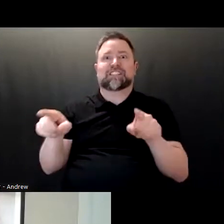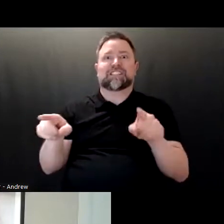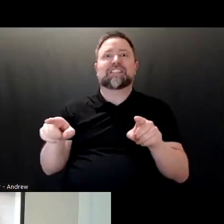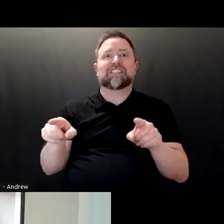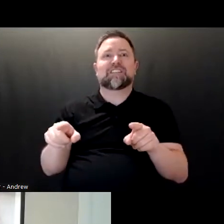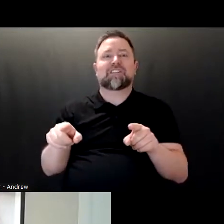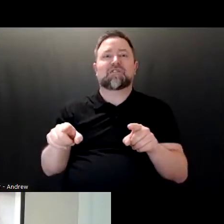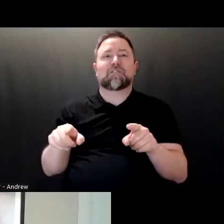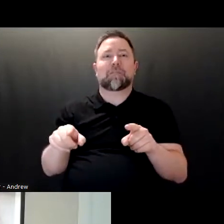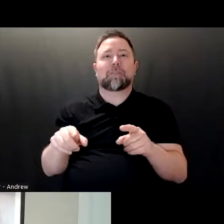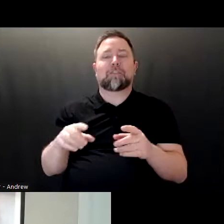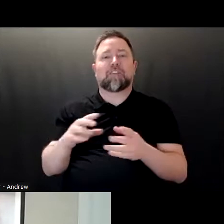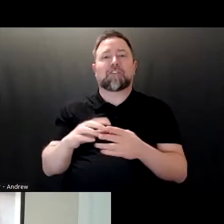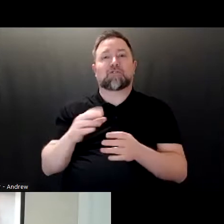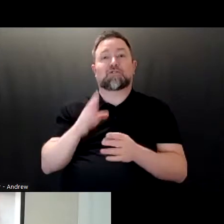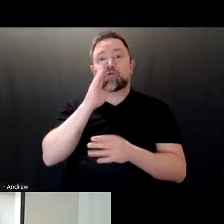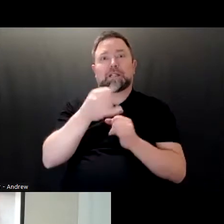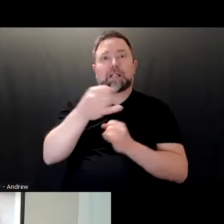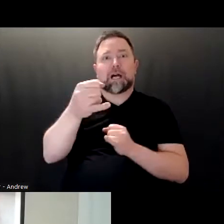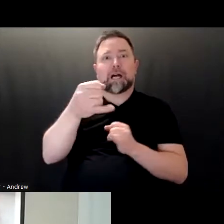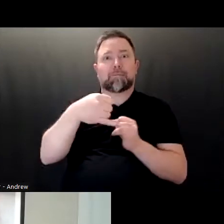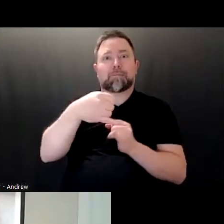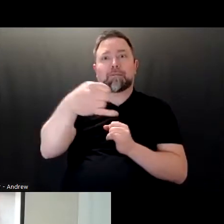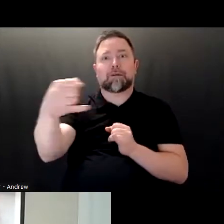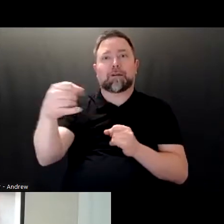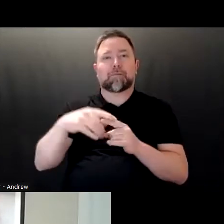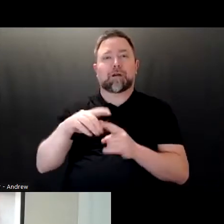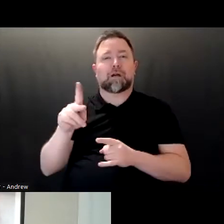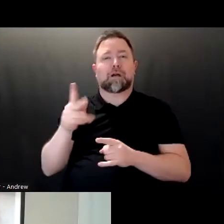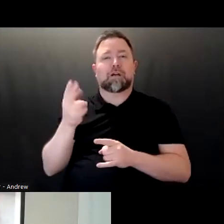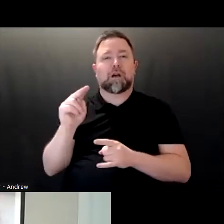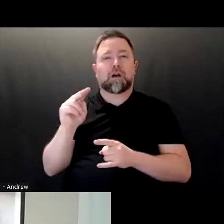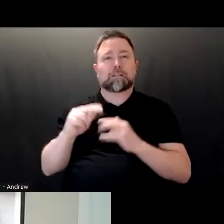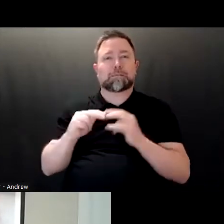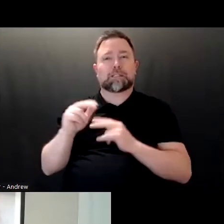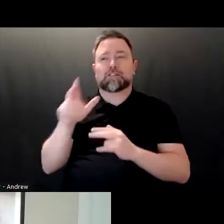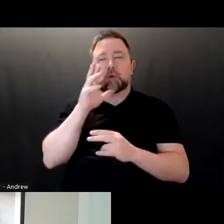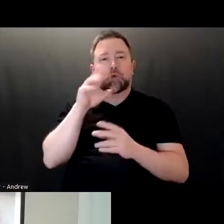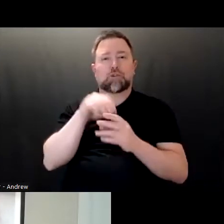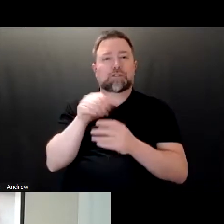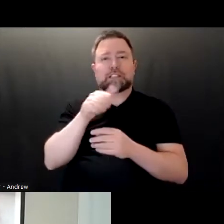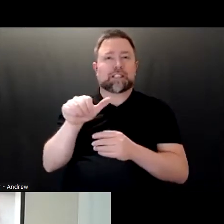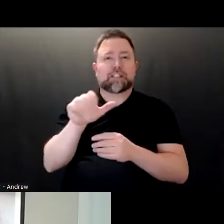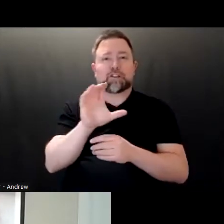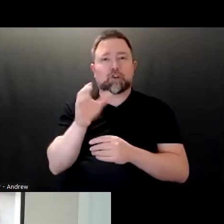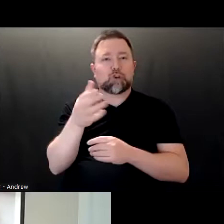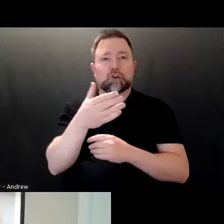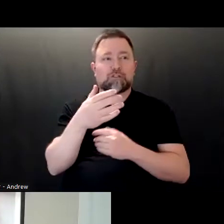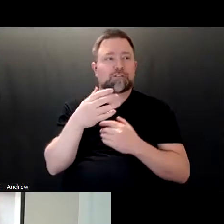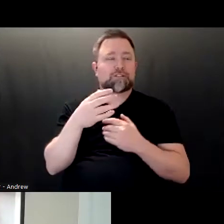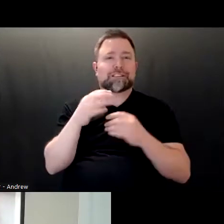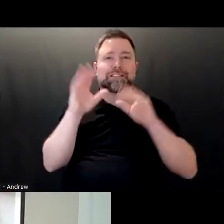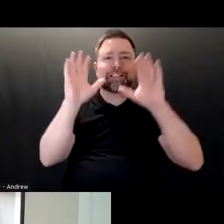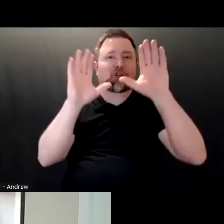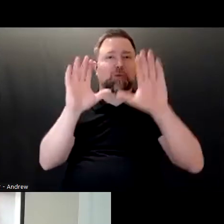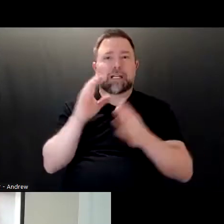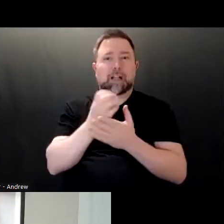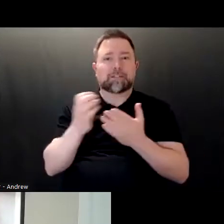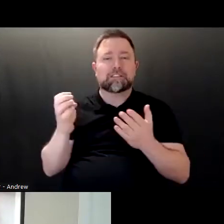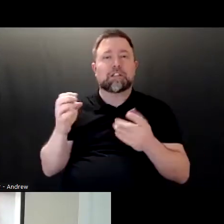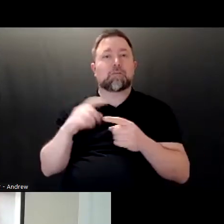plan. That's a rendering of a new building. And then I think we have, these are